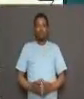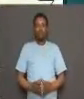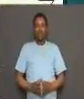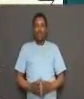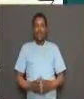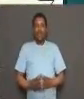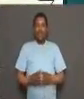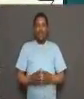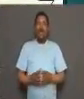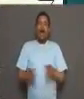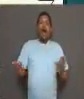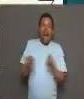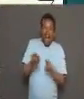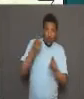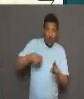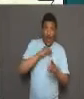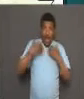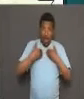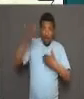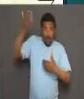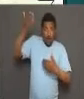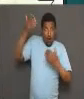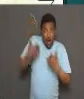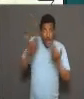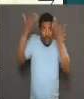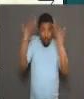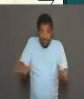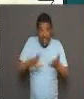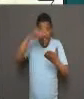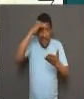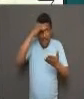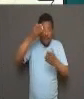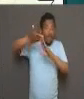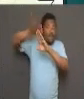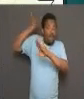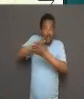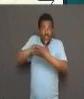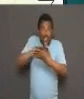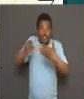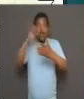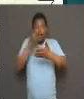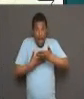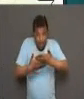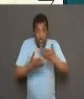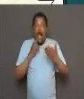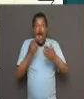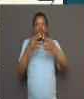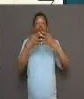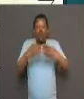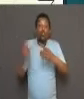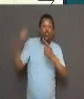As we have already learned in our previous studies, maps are tools to